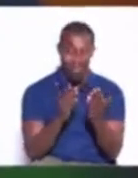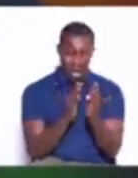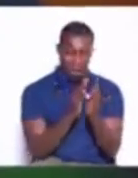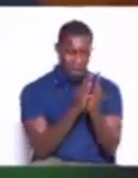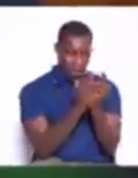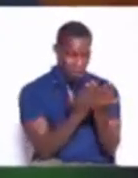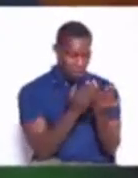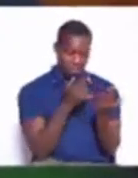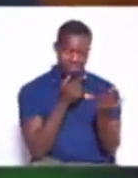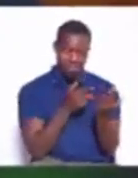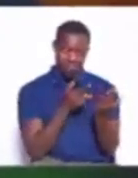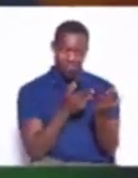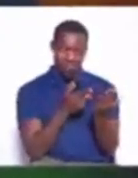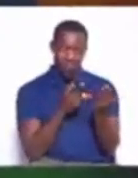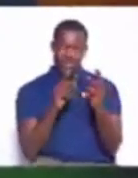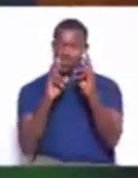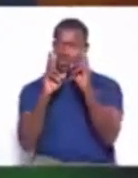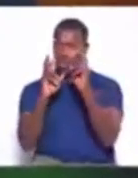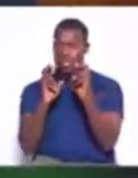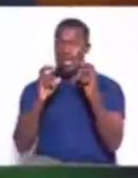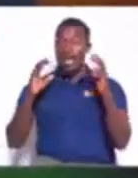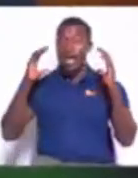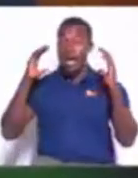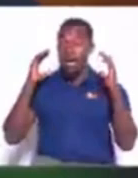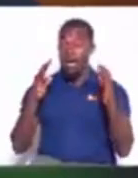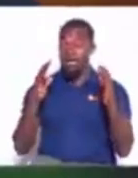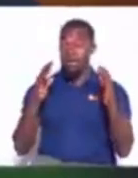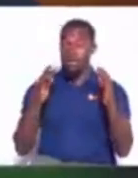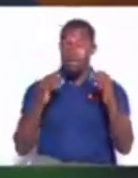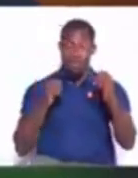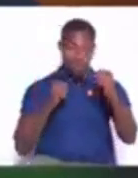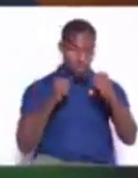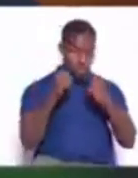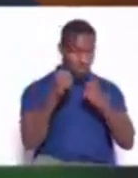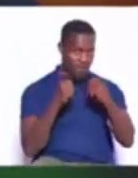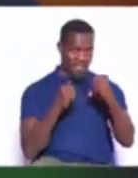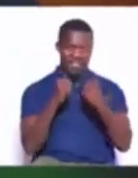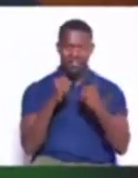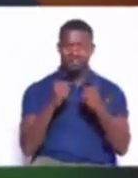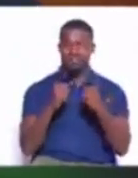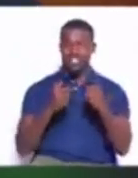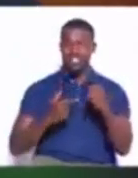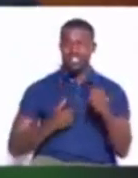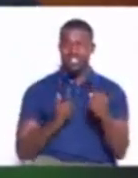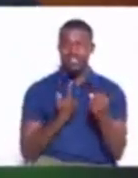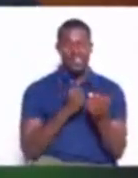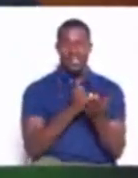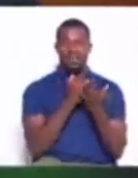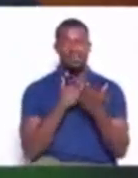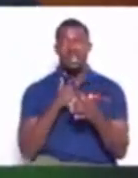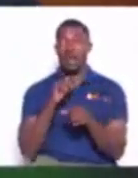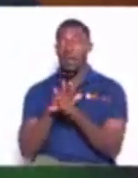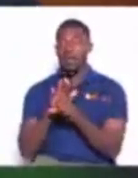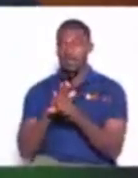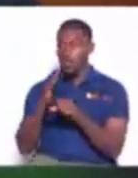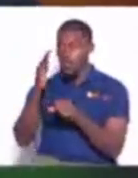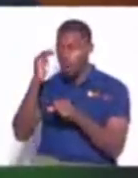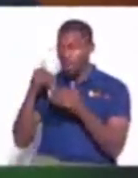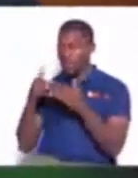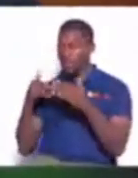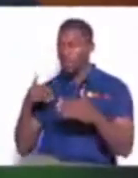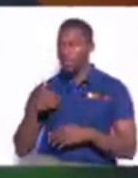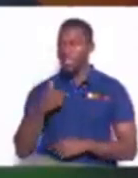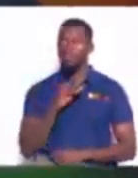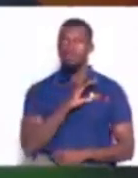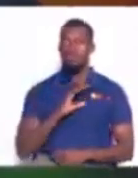a very powerful book in my life. And if you are a guest or a visitor here tonight and you don't have this